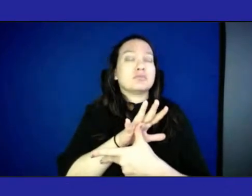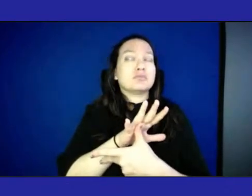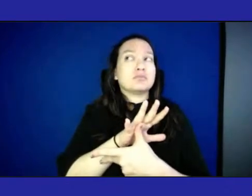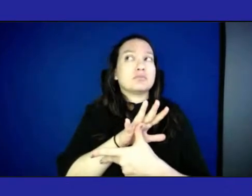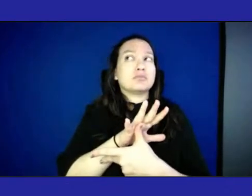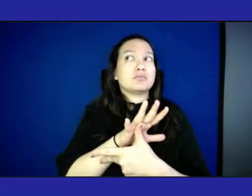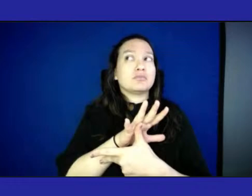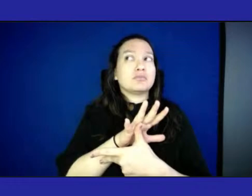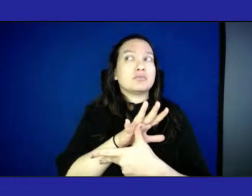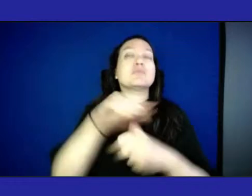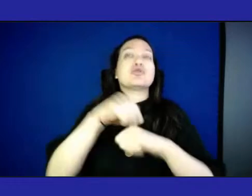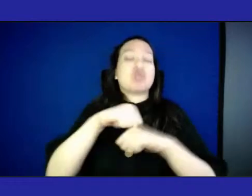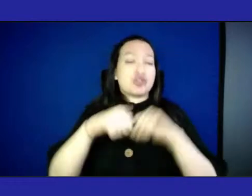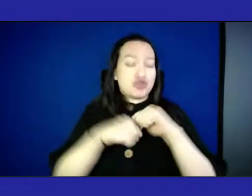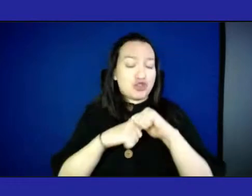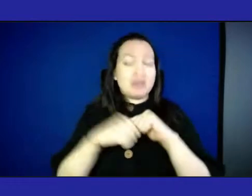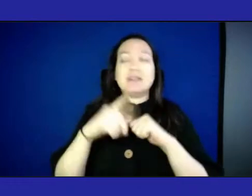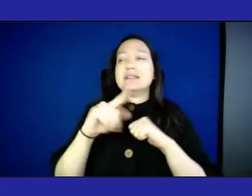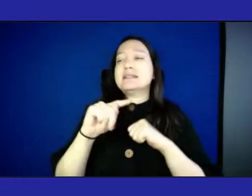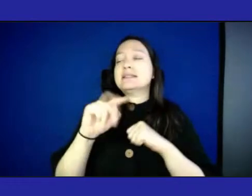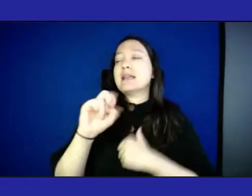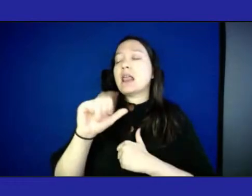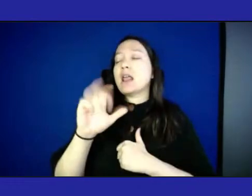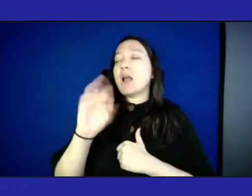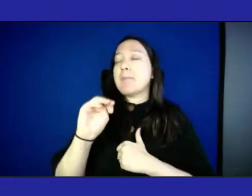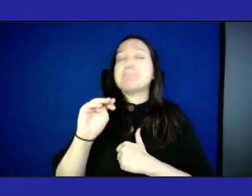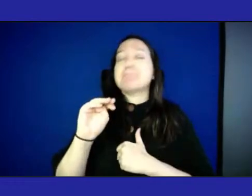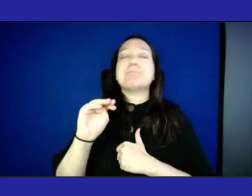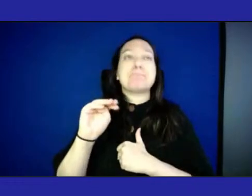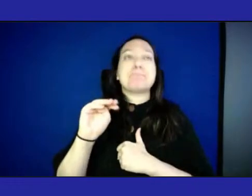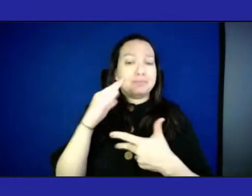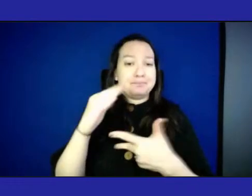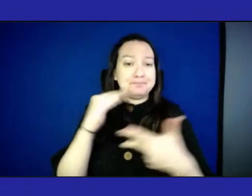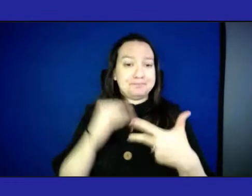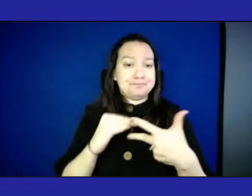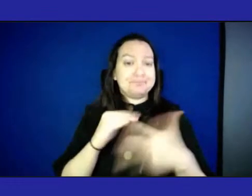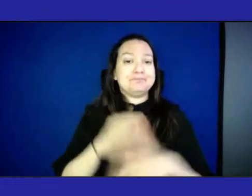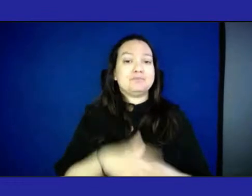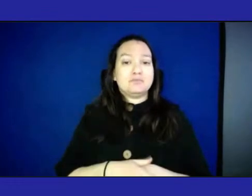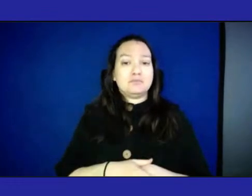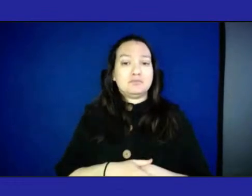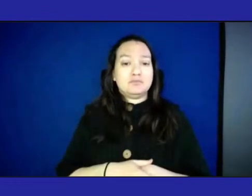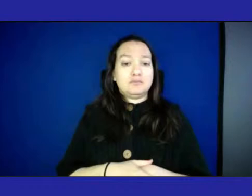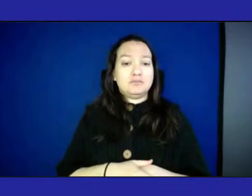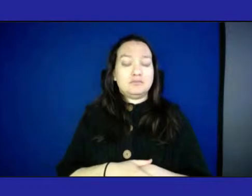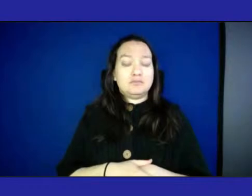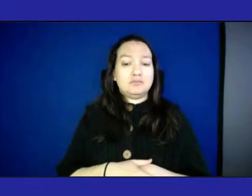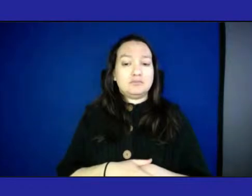infrastructure and telecom. We can move to the next slide, please.